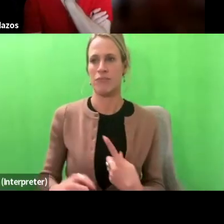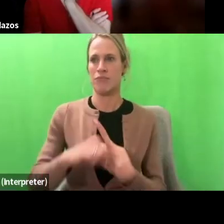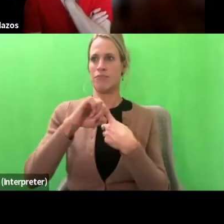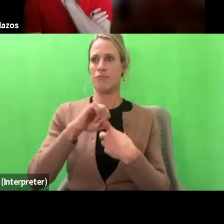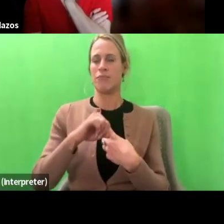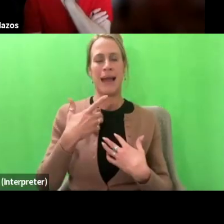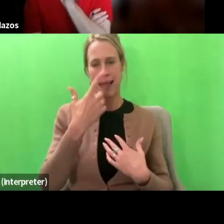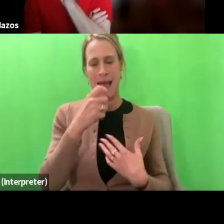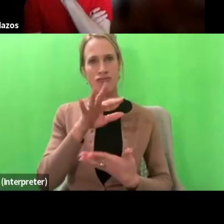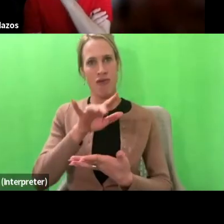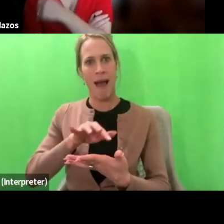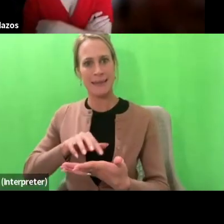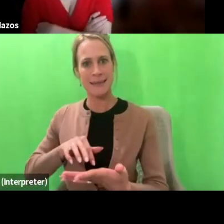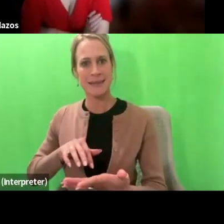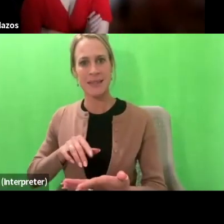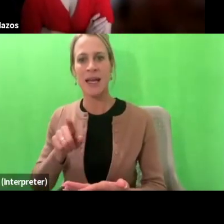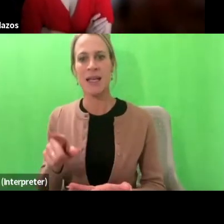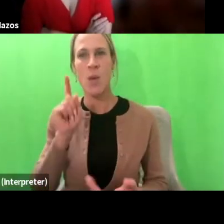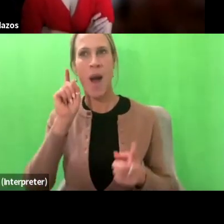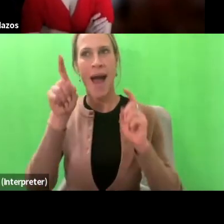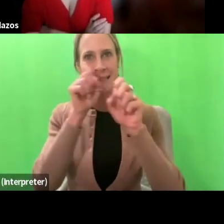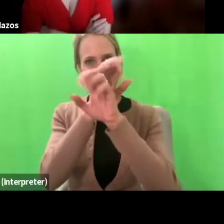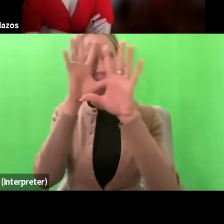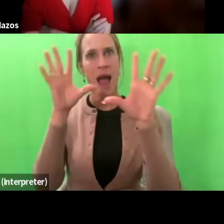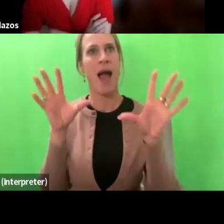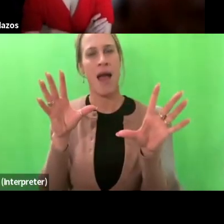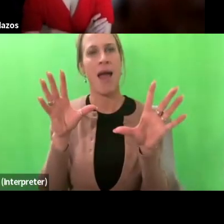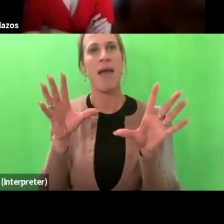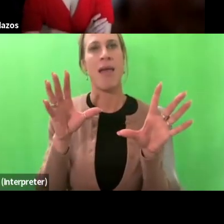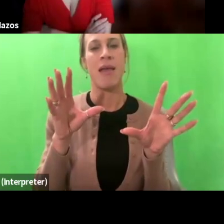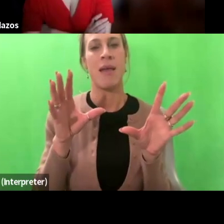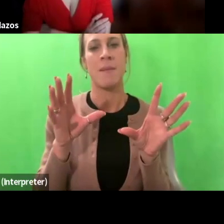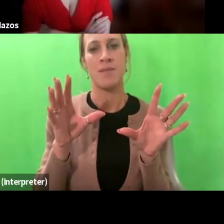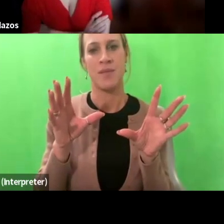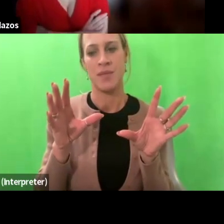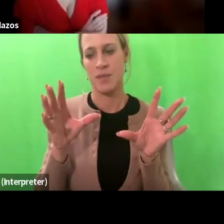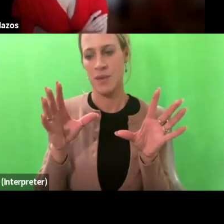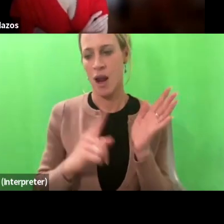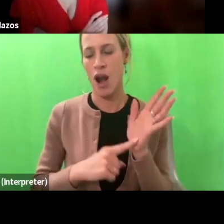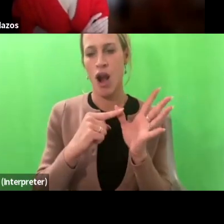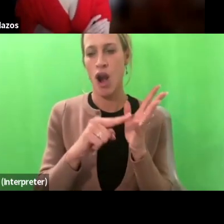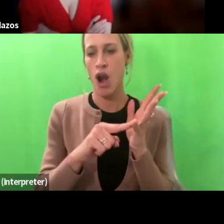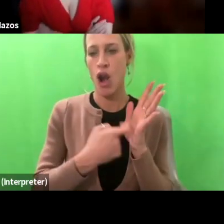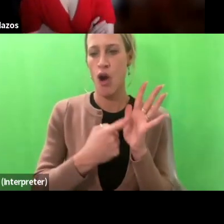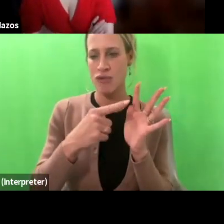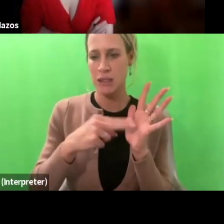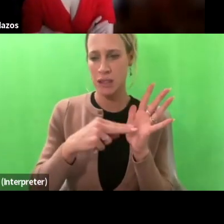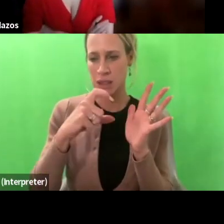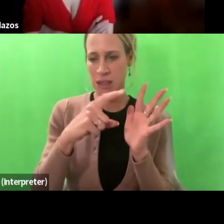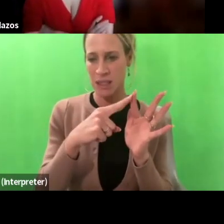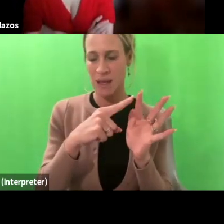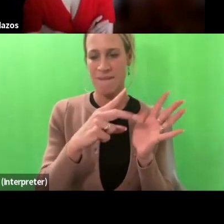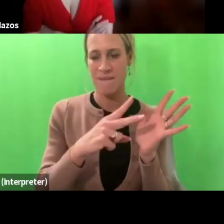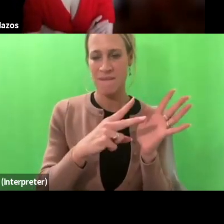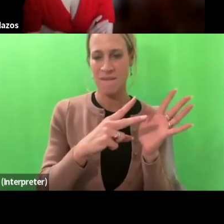myself writing them. And so this idea that, thinking of Lawrence Venuti when he says, the job